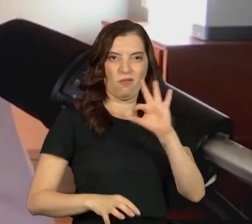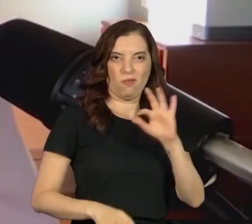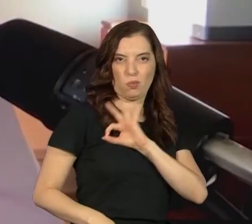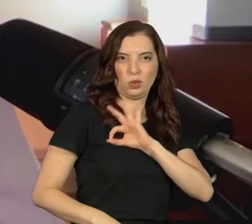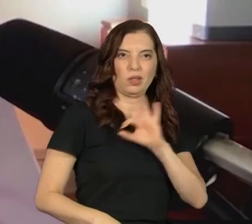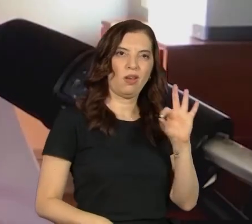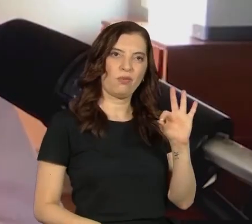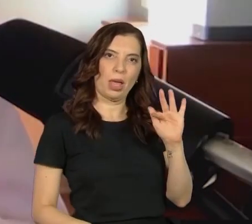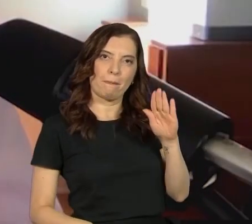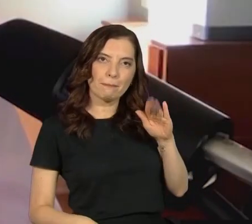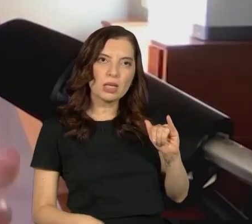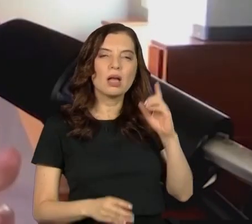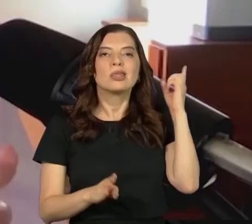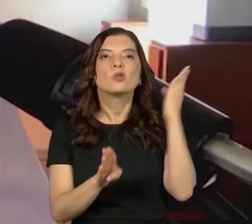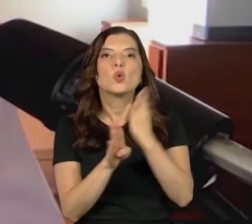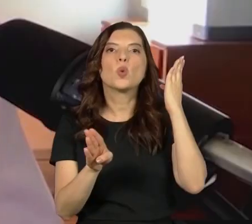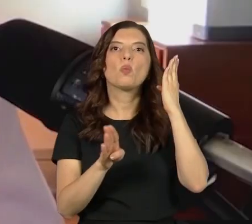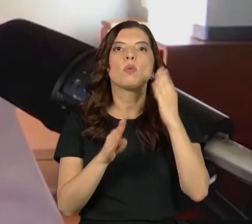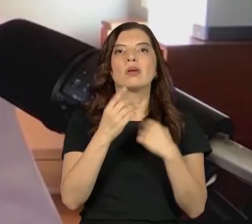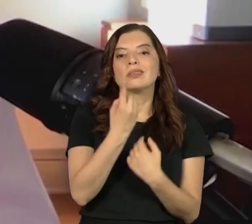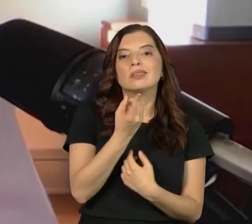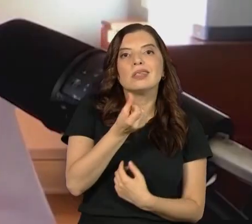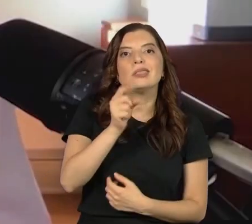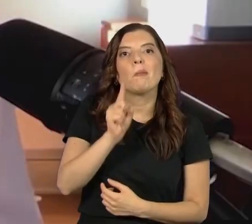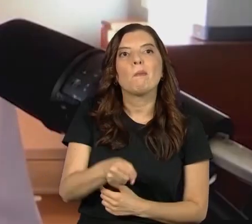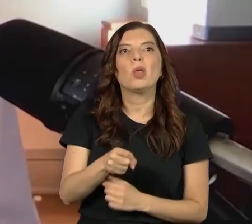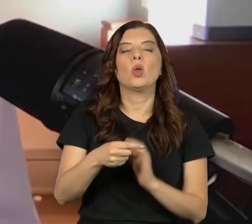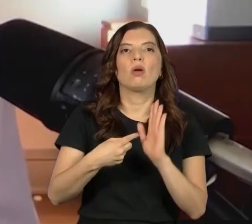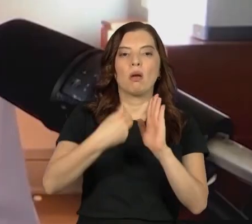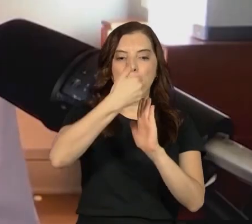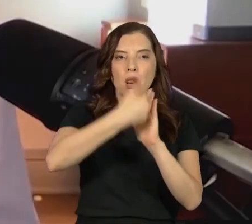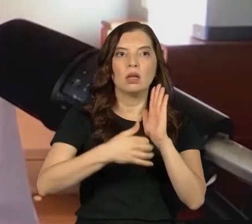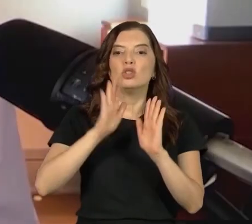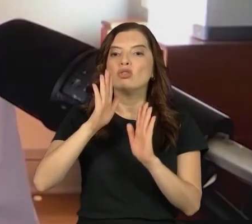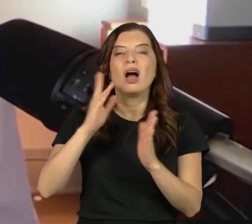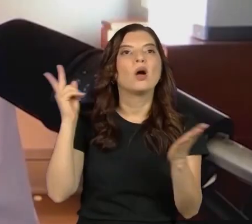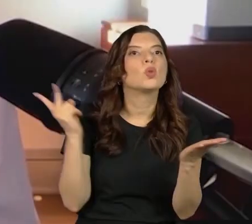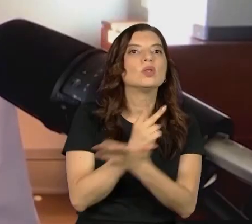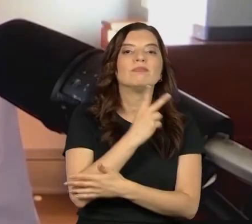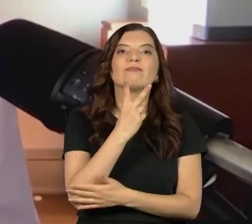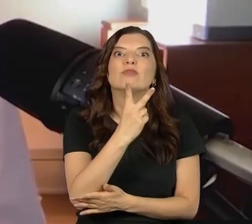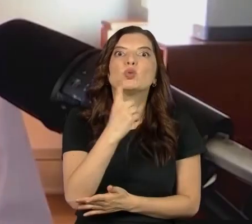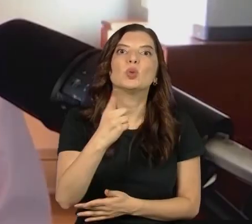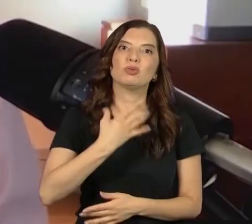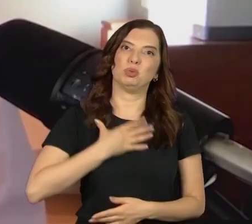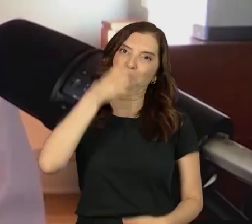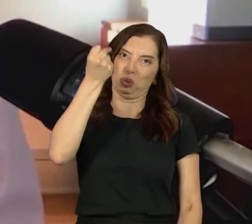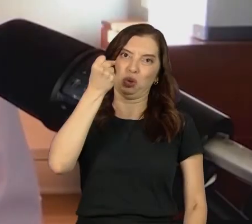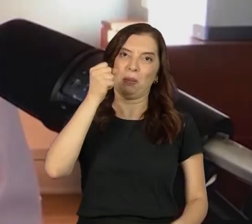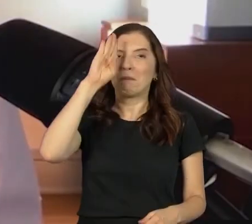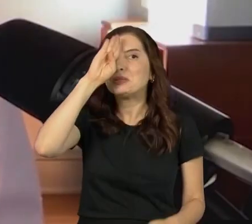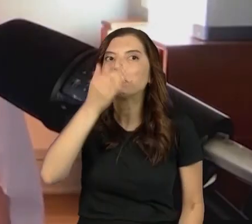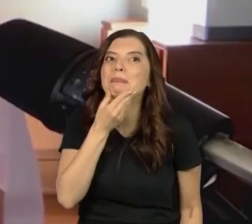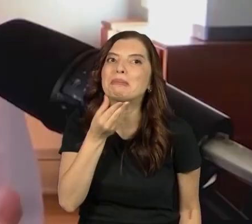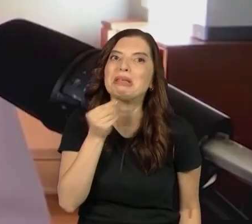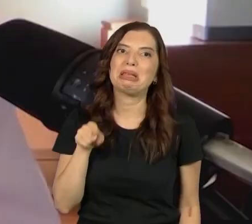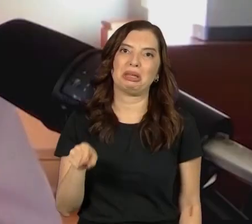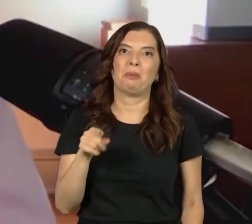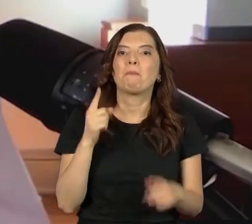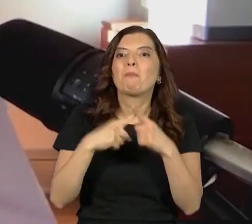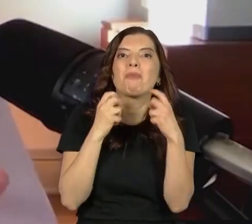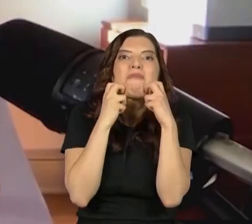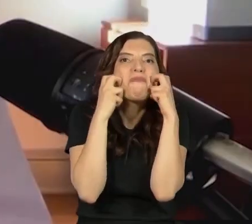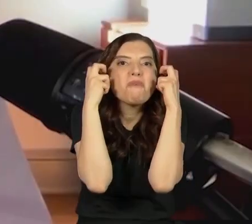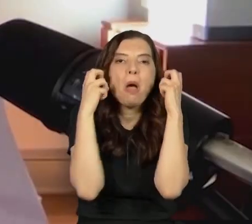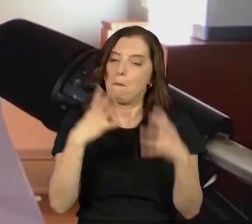found in a sample of 16,000 reports, they found 21 suicides because many kids, when they're so shamed,